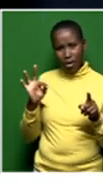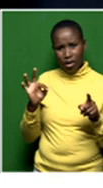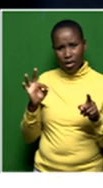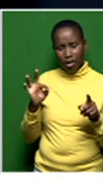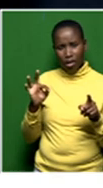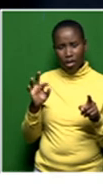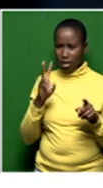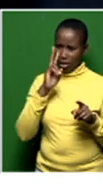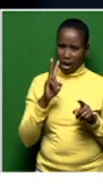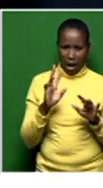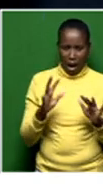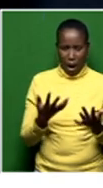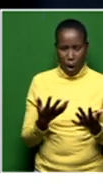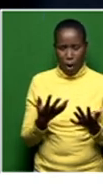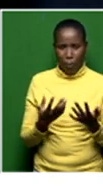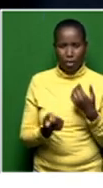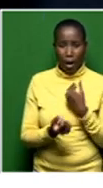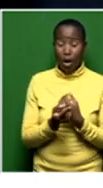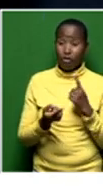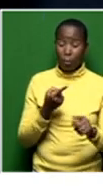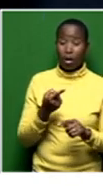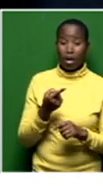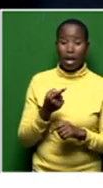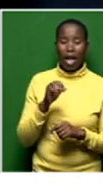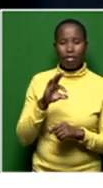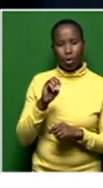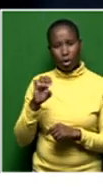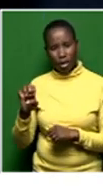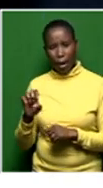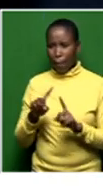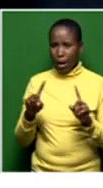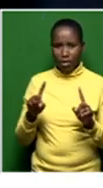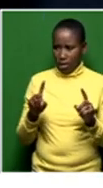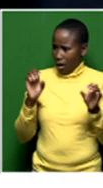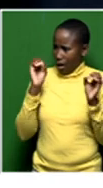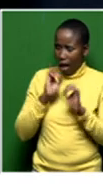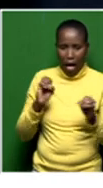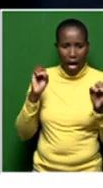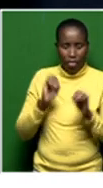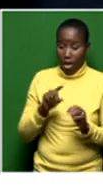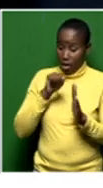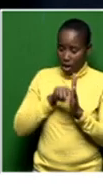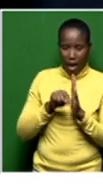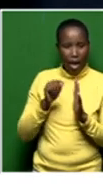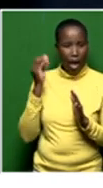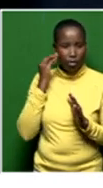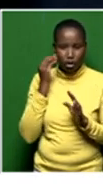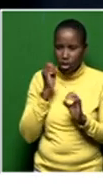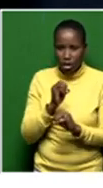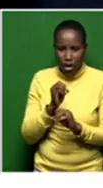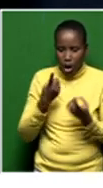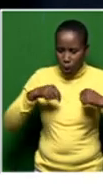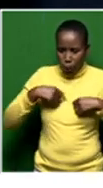the sale of an entire SOE, and yet we have absolutely no detail on the deal? We know